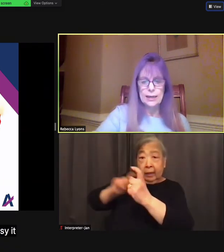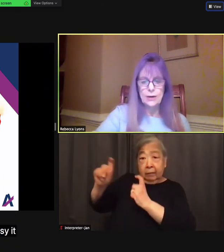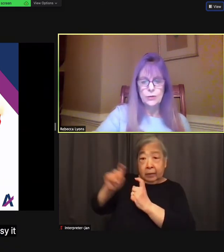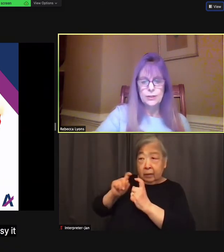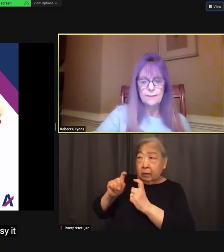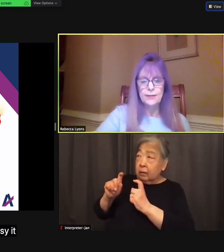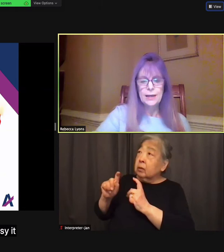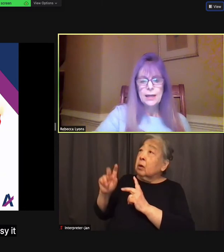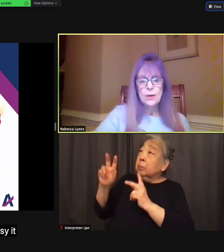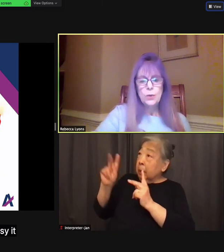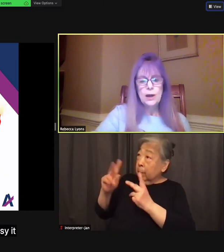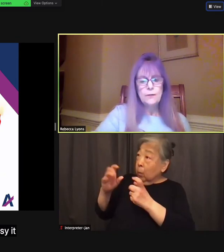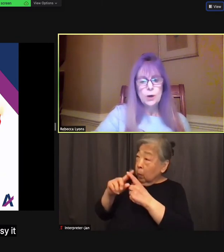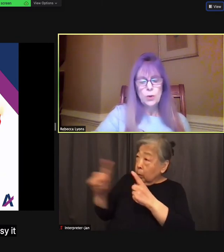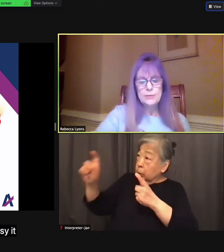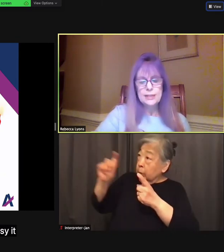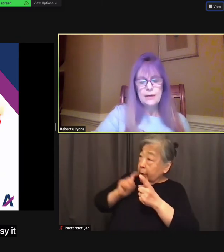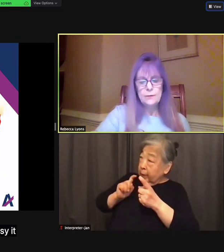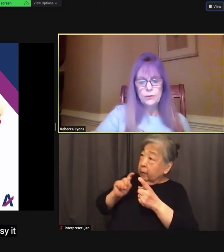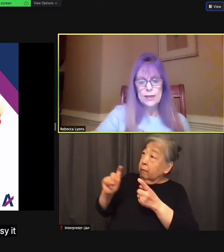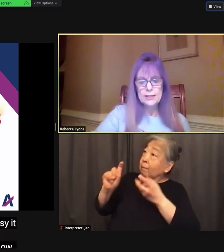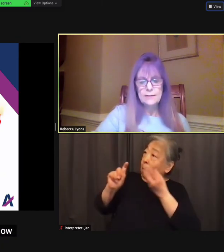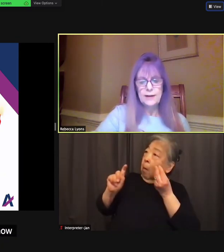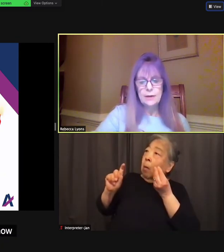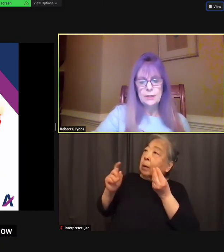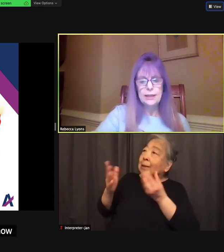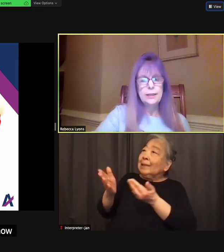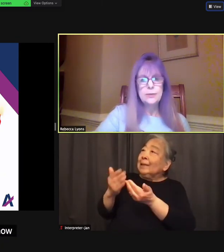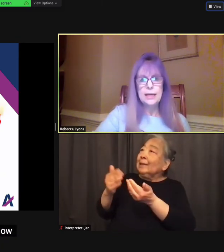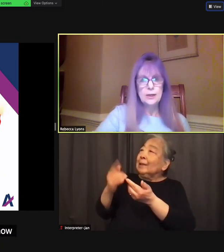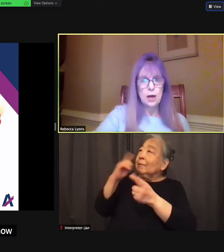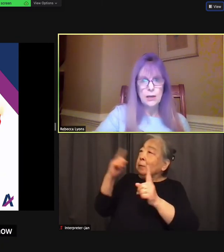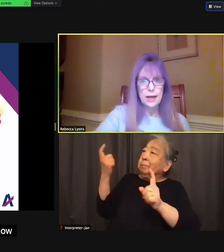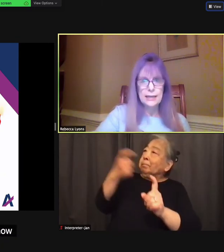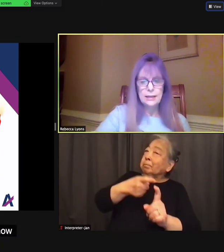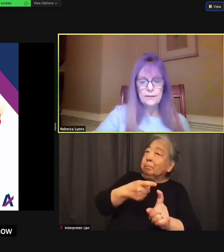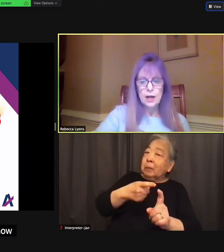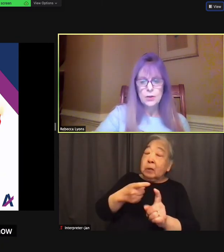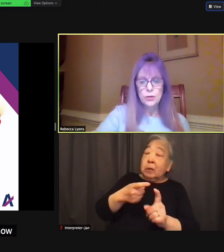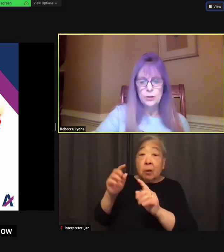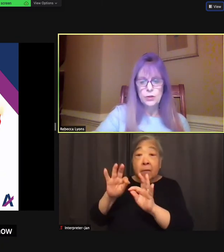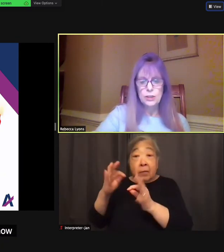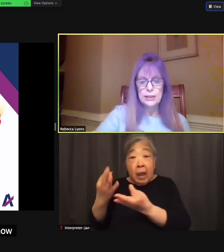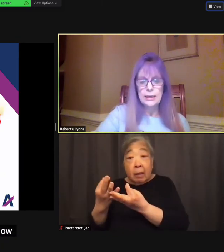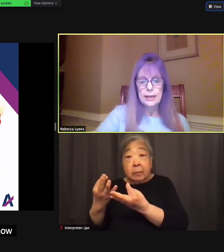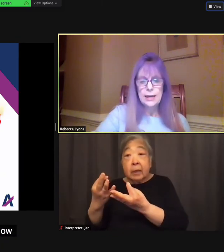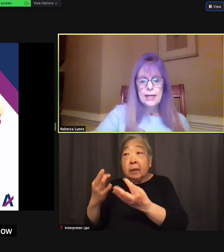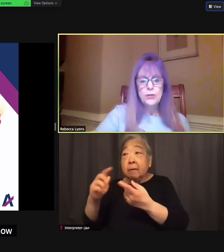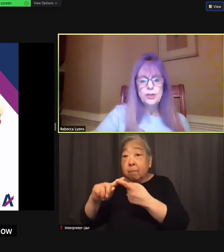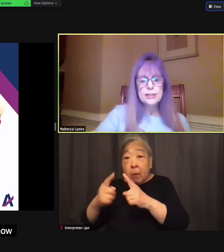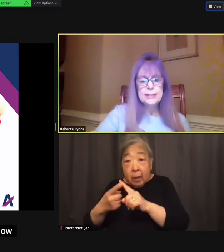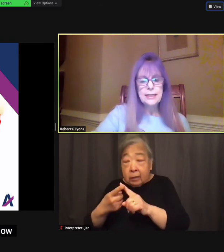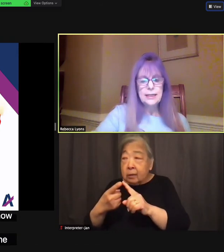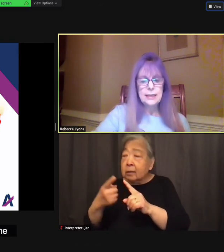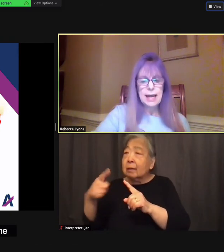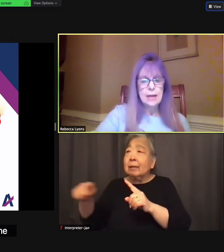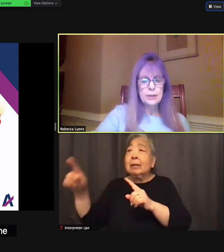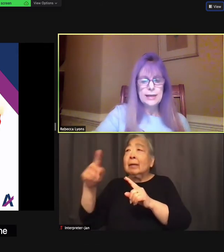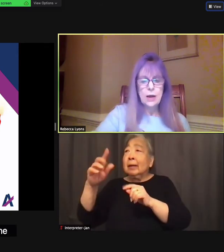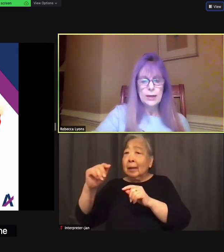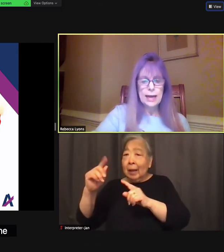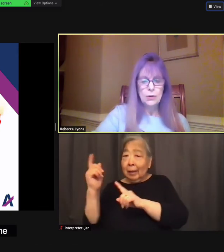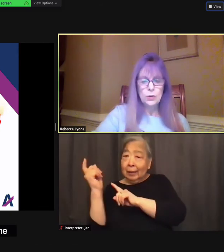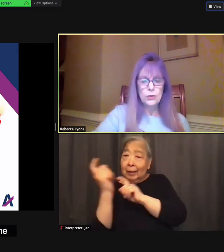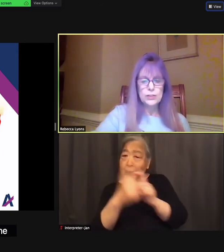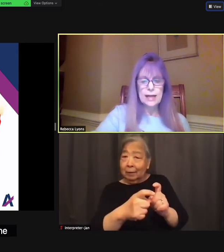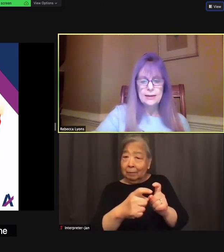ABLEnow account. We offer a website for friends and family to make an online gift contribution. You just need the